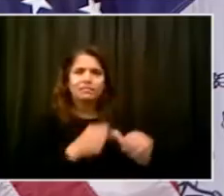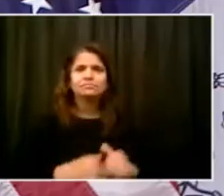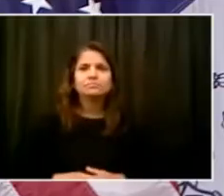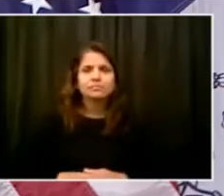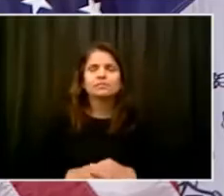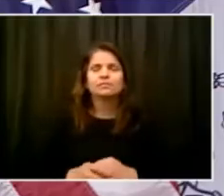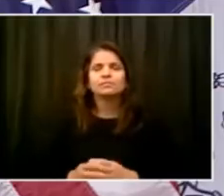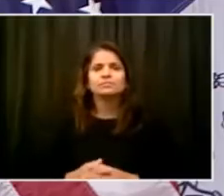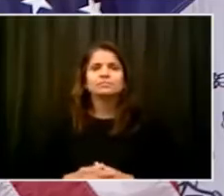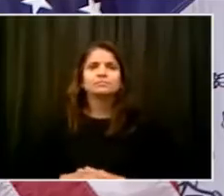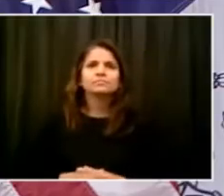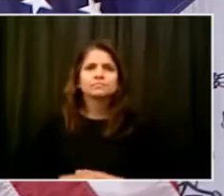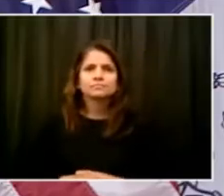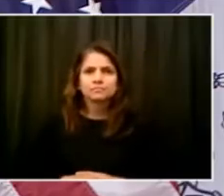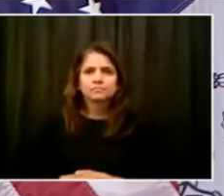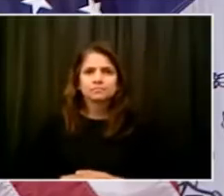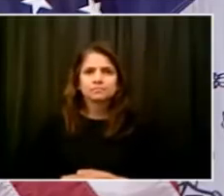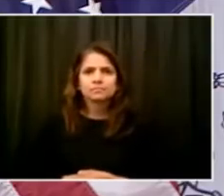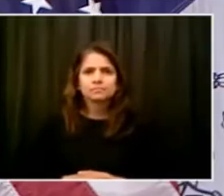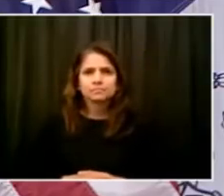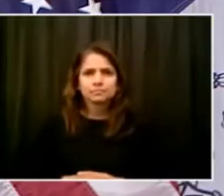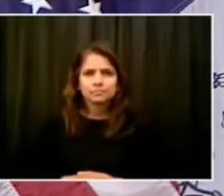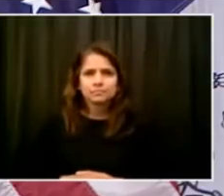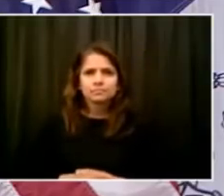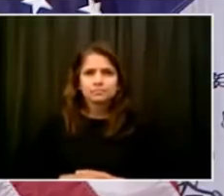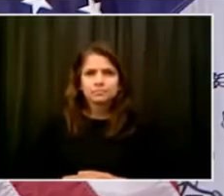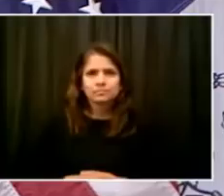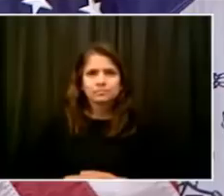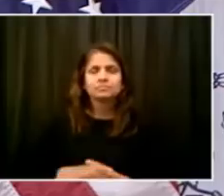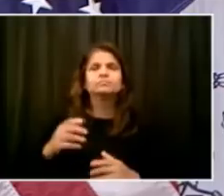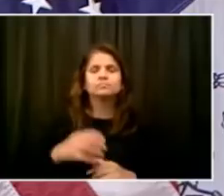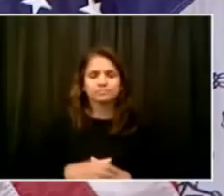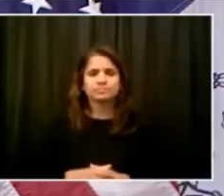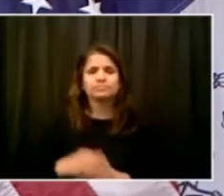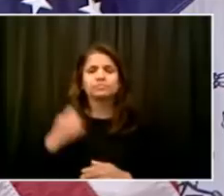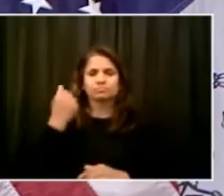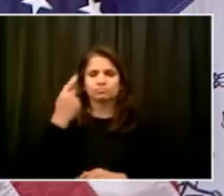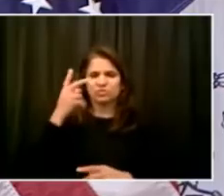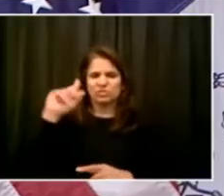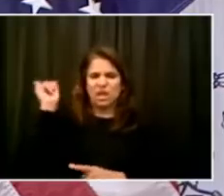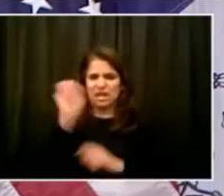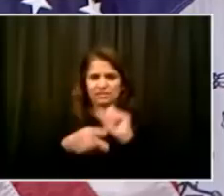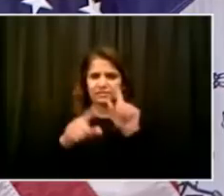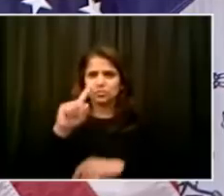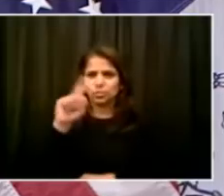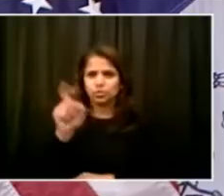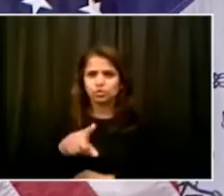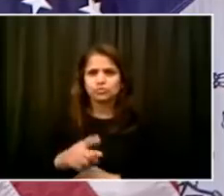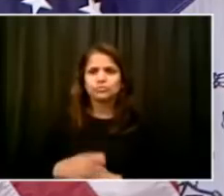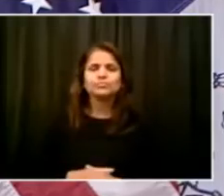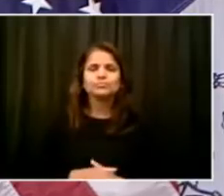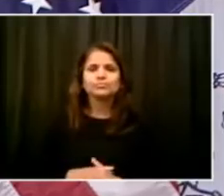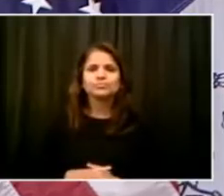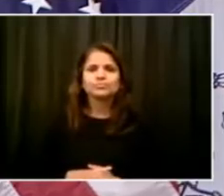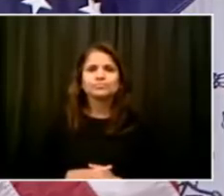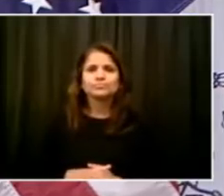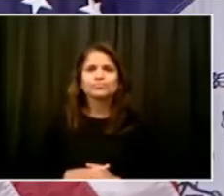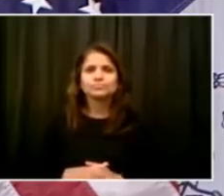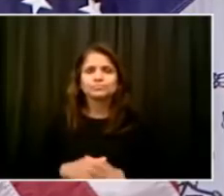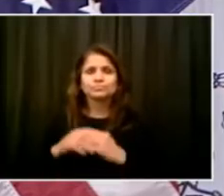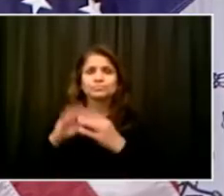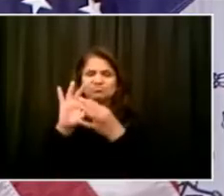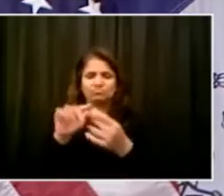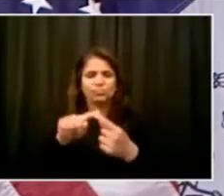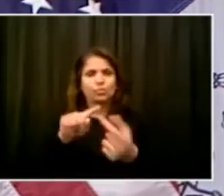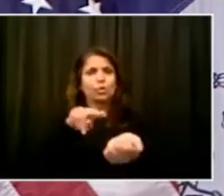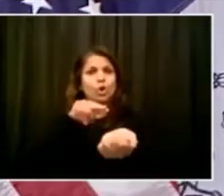idea of having people taking care of at home is intriguing. I'm wondering who would pay for it. Would it involve city, state,